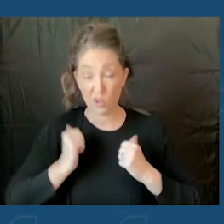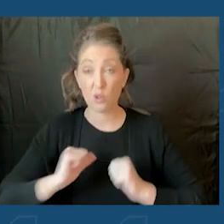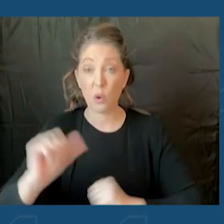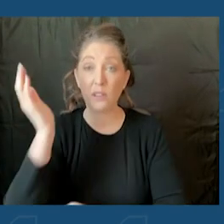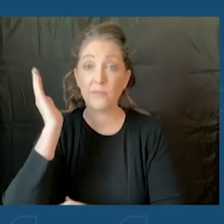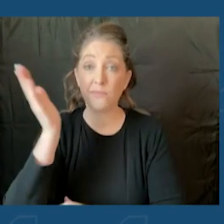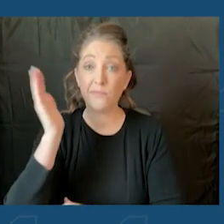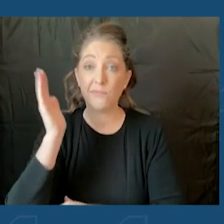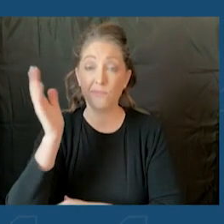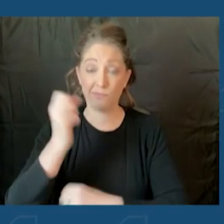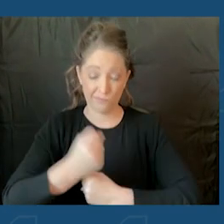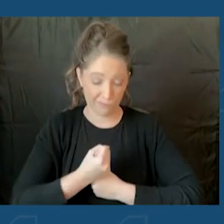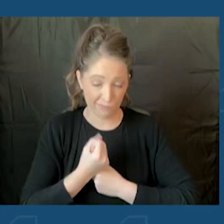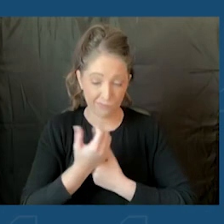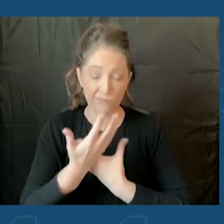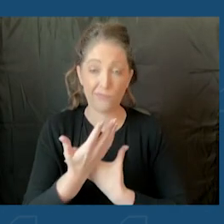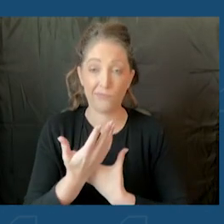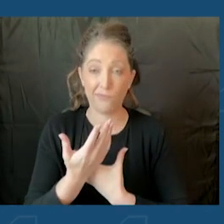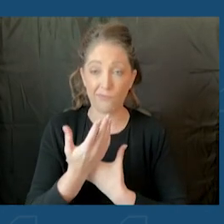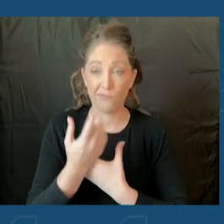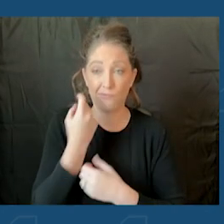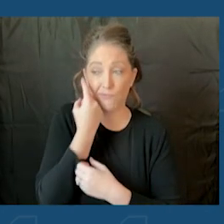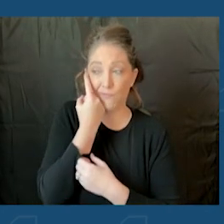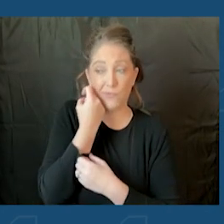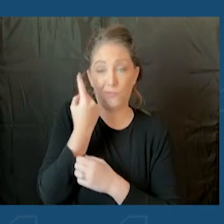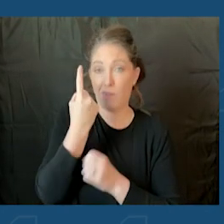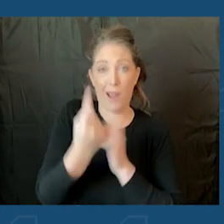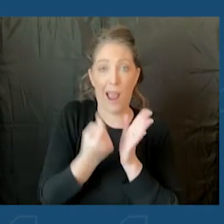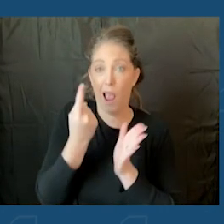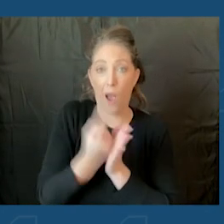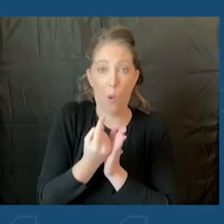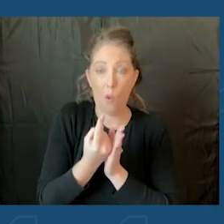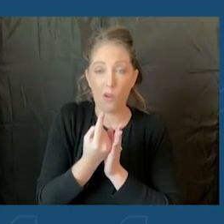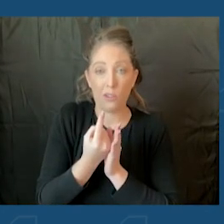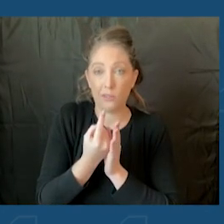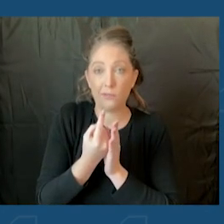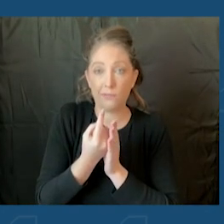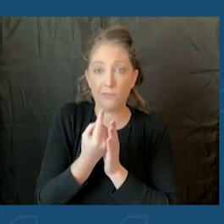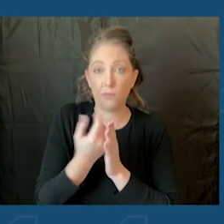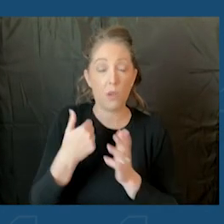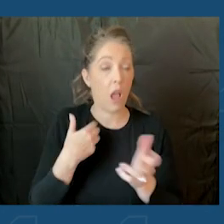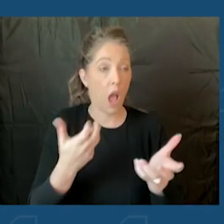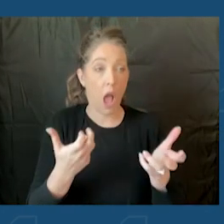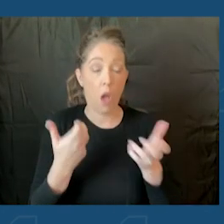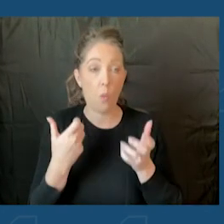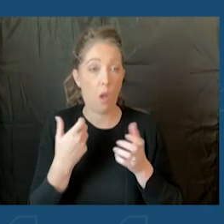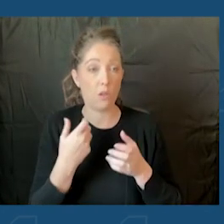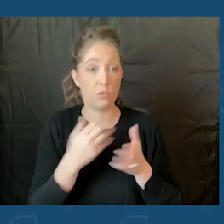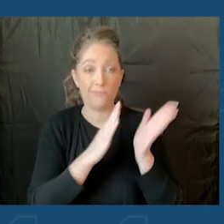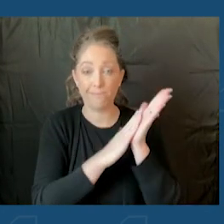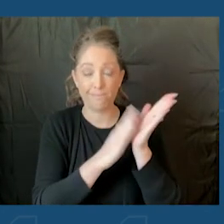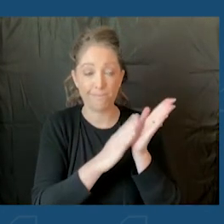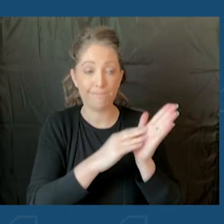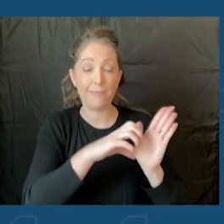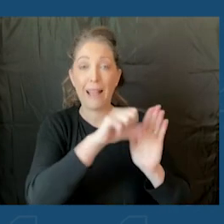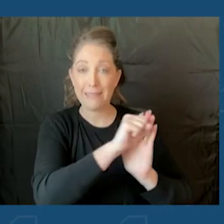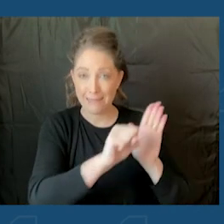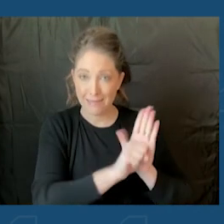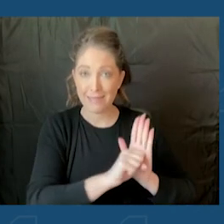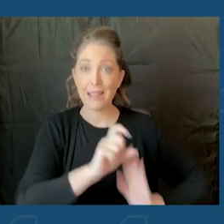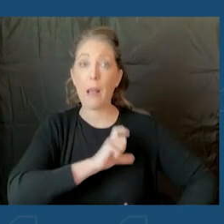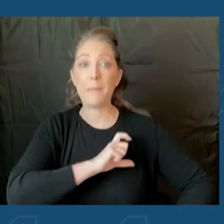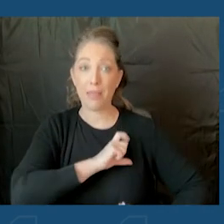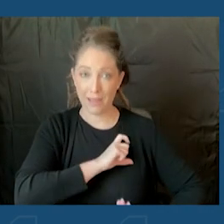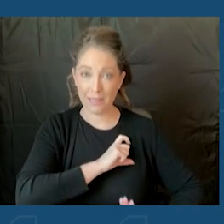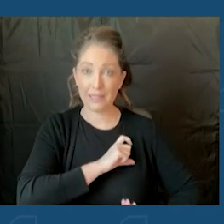the last hour before he was attacked. And I want to commend the state police. It was a state police officer who stood up